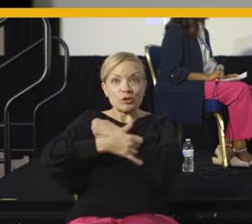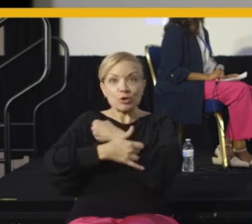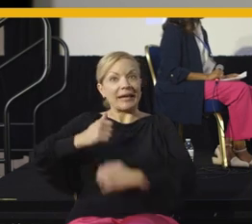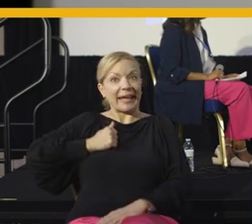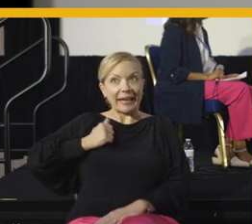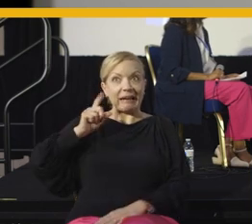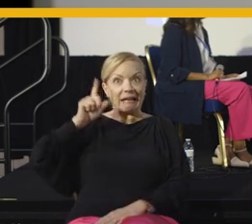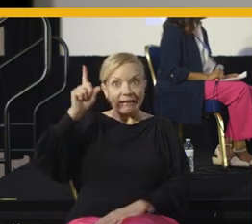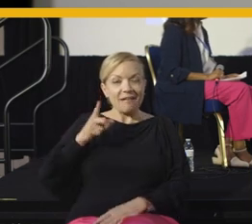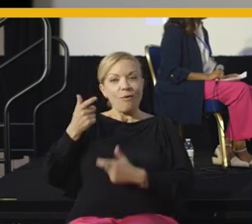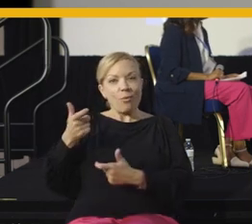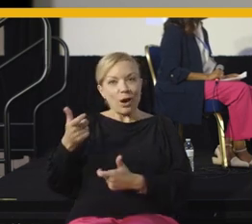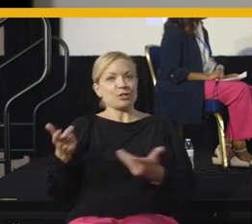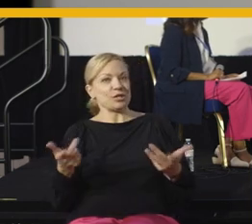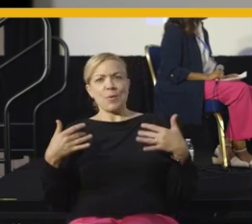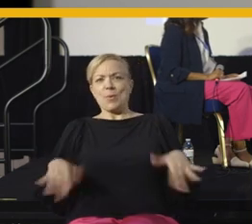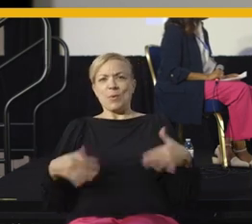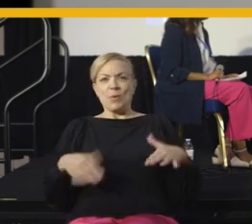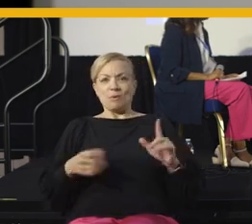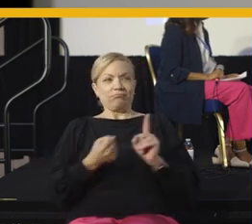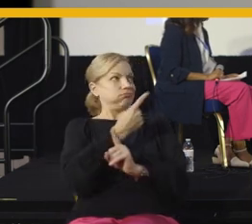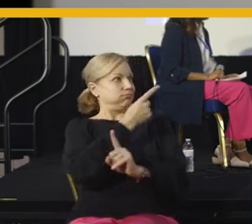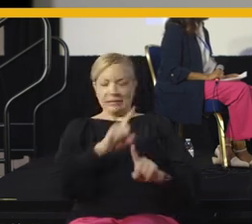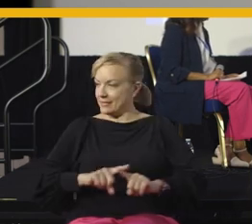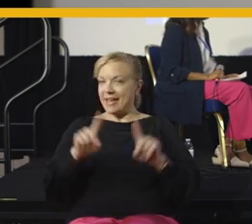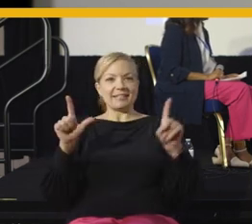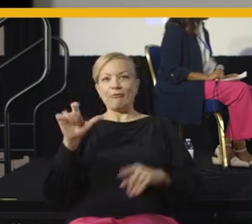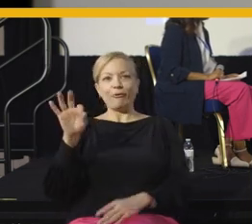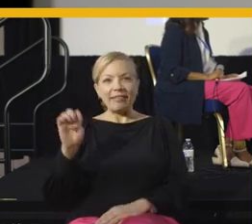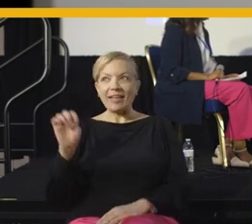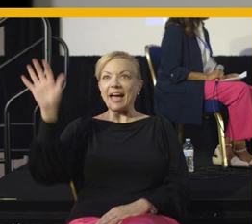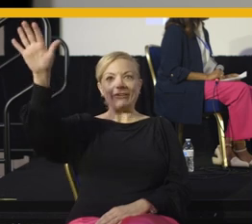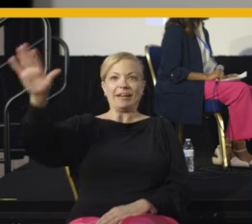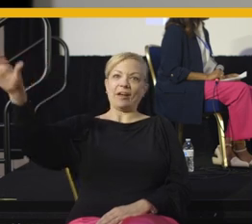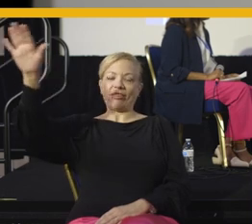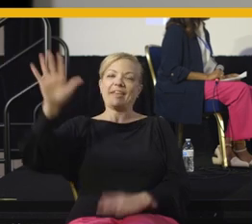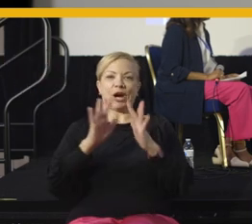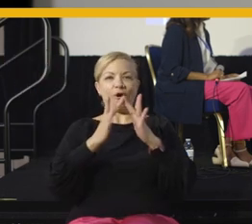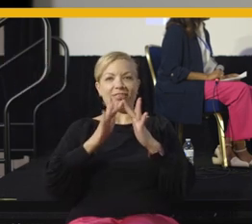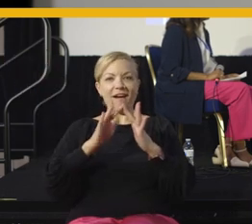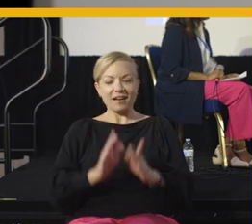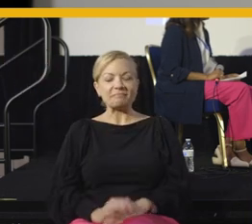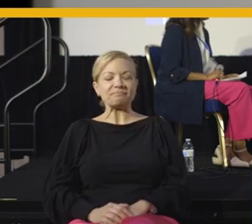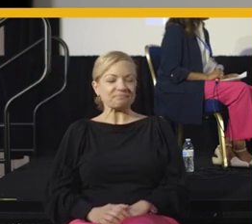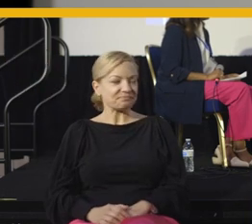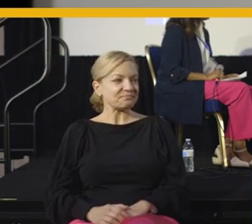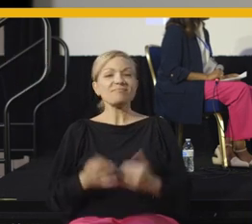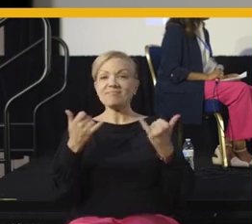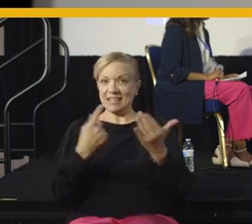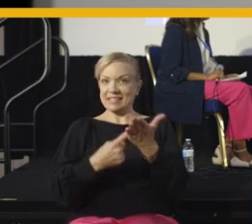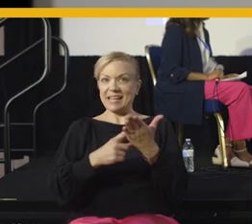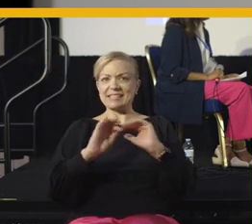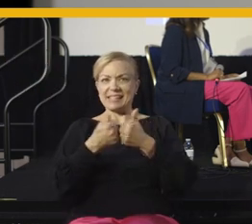Canada. So it has a whole different life out there. And we are actually talking about ways to